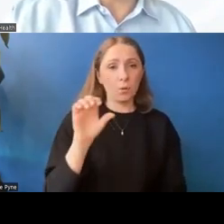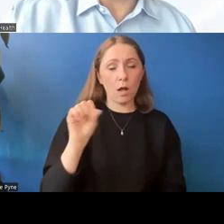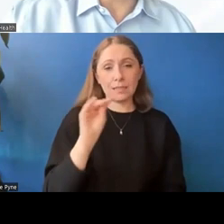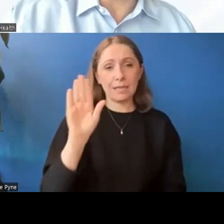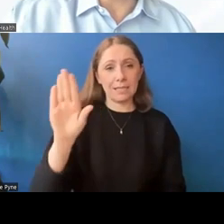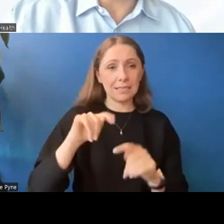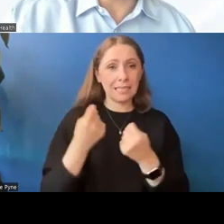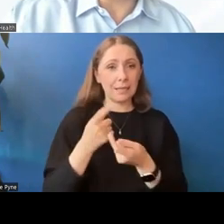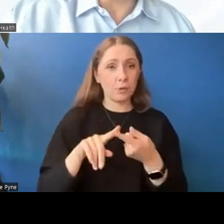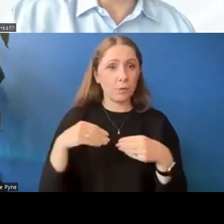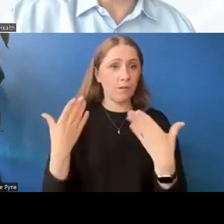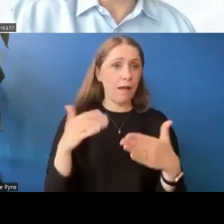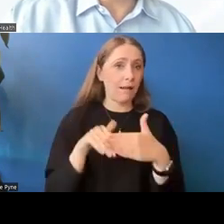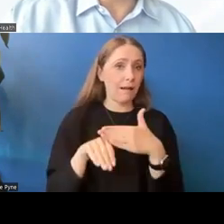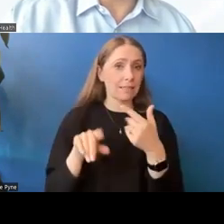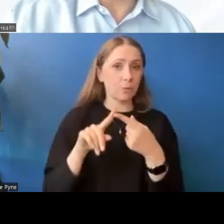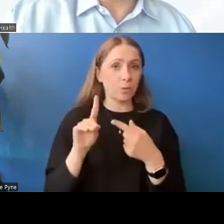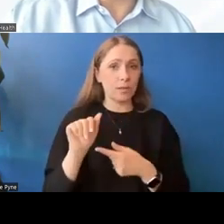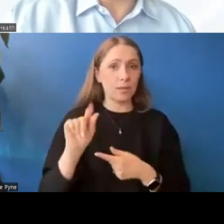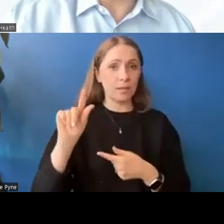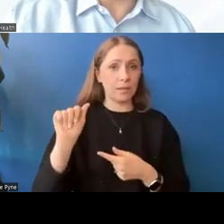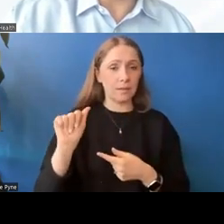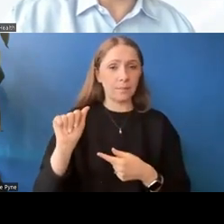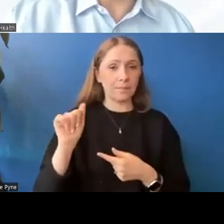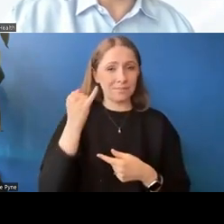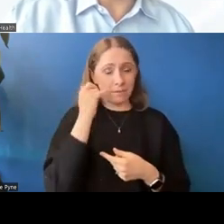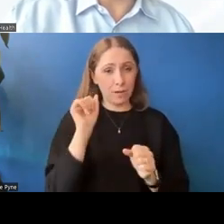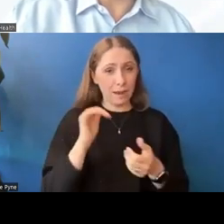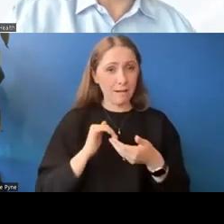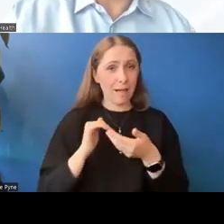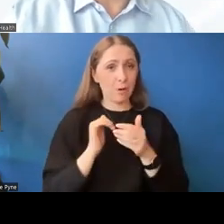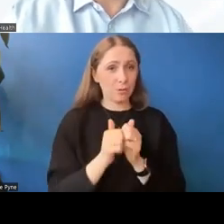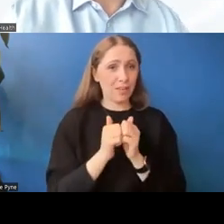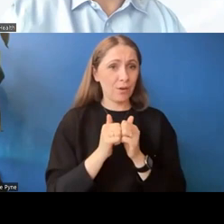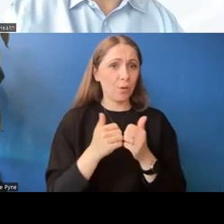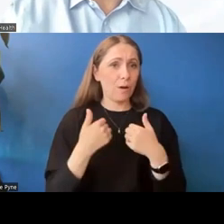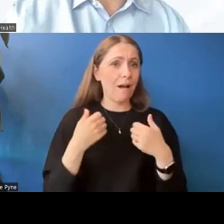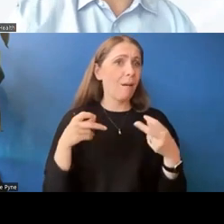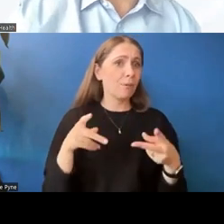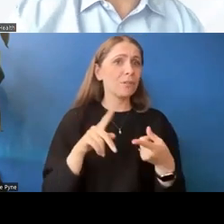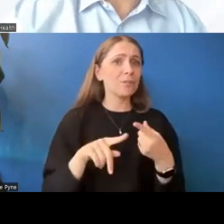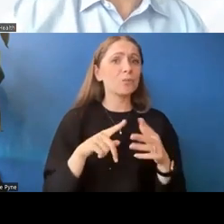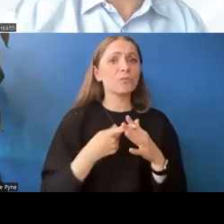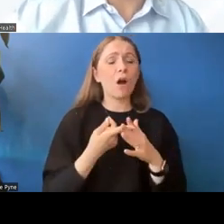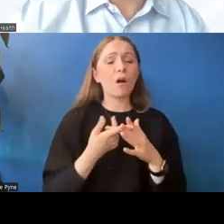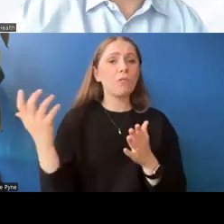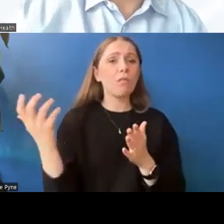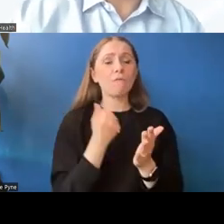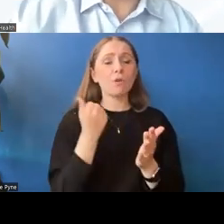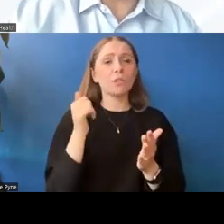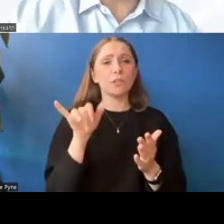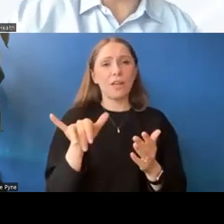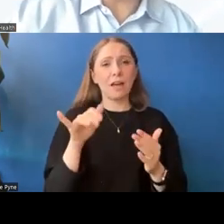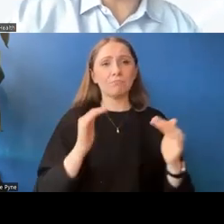able to have access to this data. And I think if we can collaborate together, there are opportunities to start to leverage this